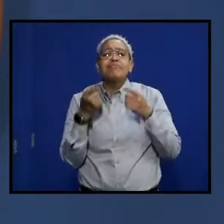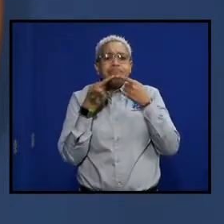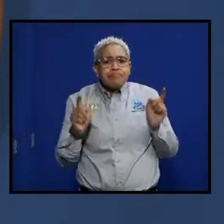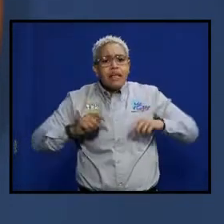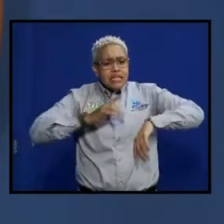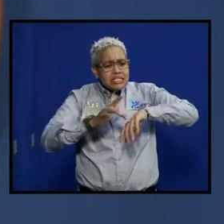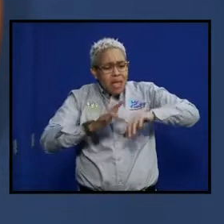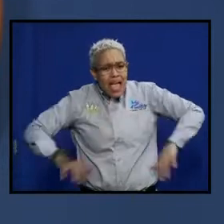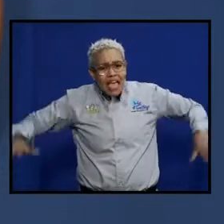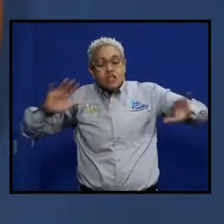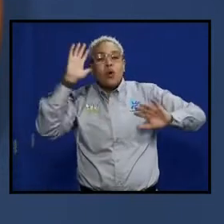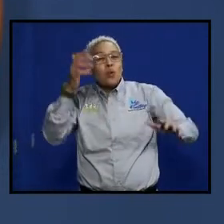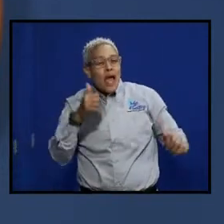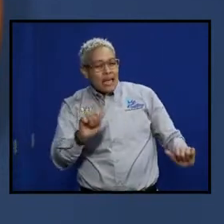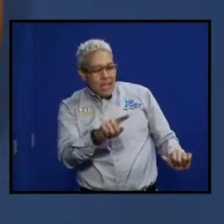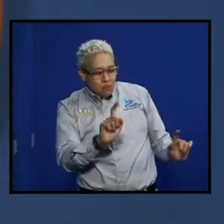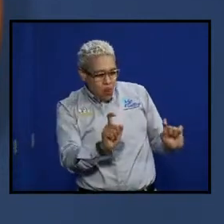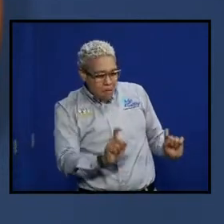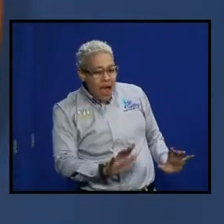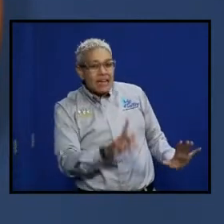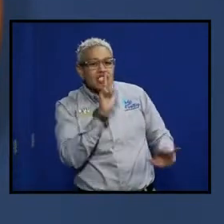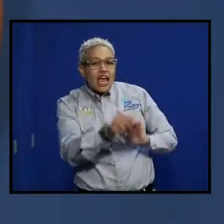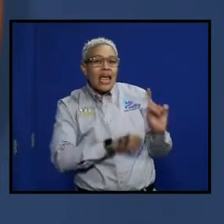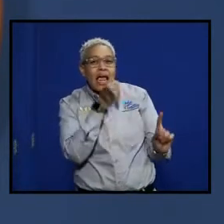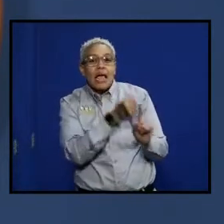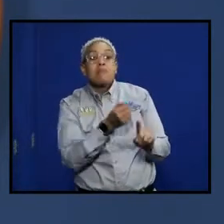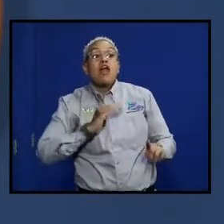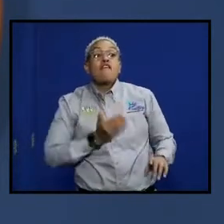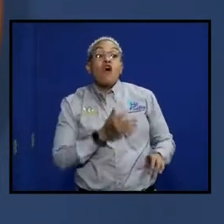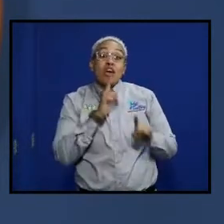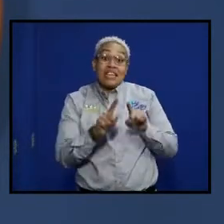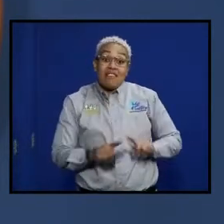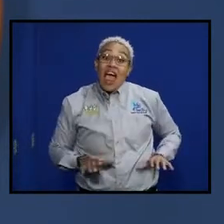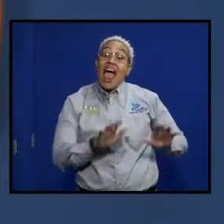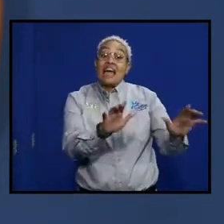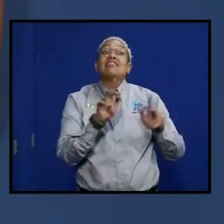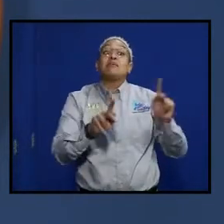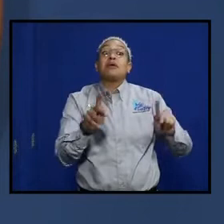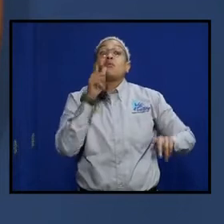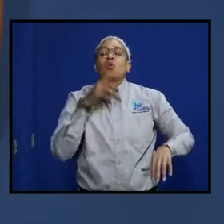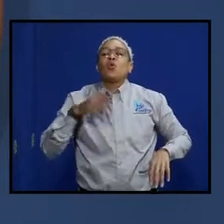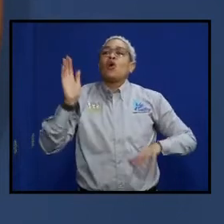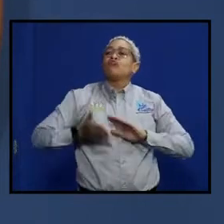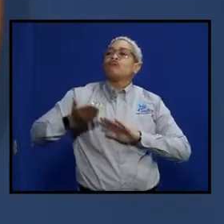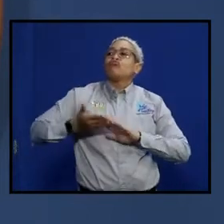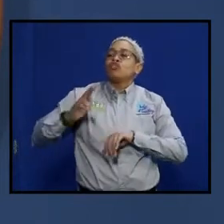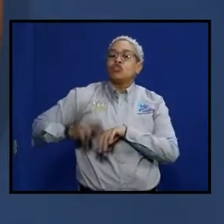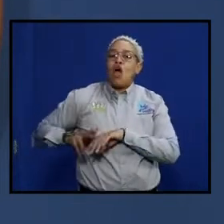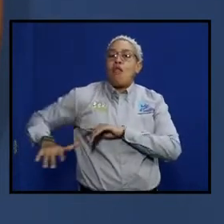spaces, we will attempt to manage the impact of our activities on persons going about their normal business.